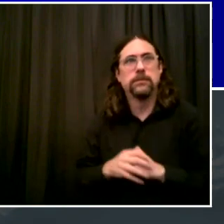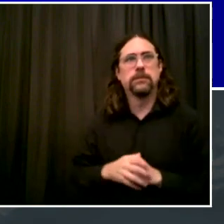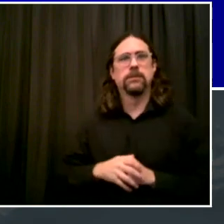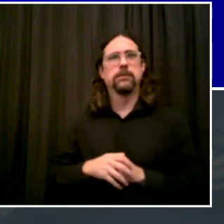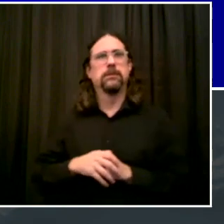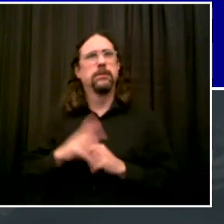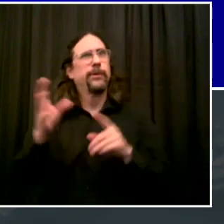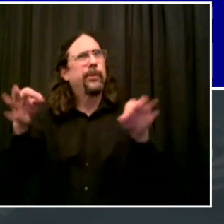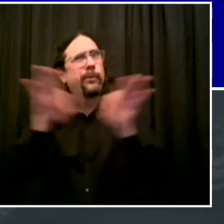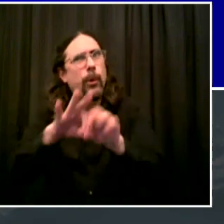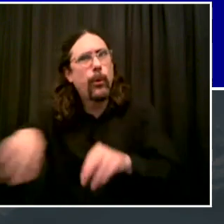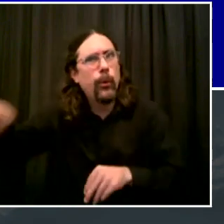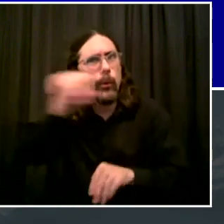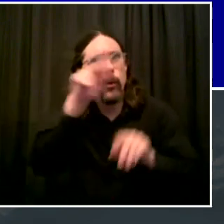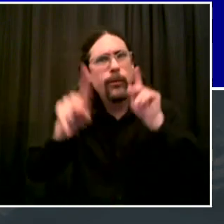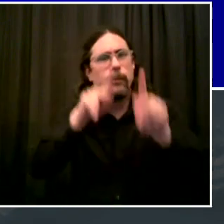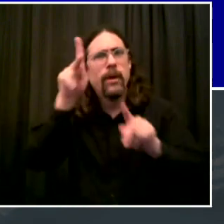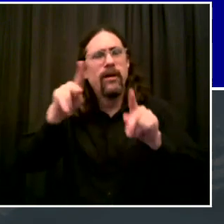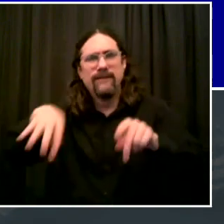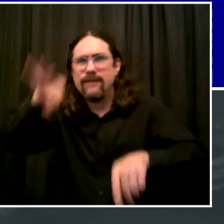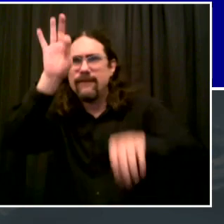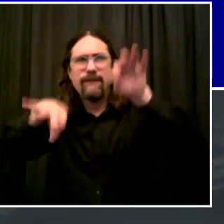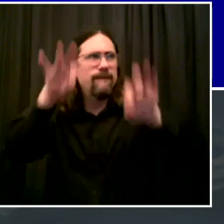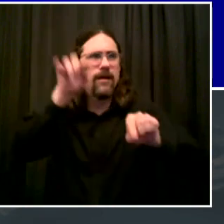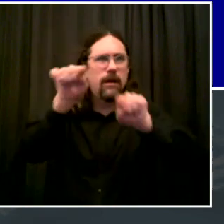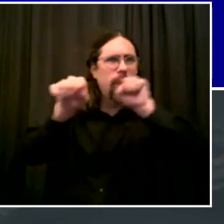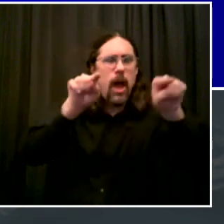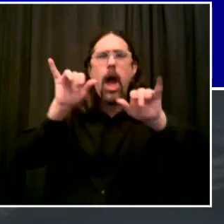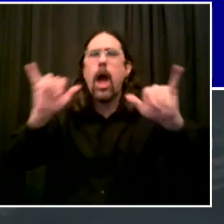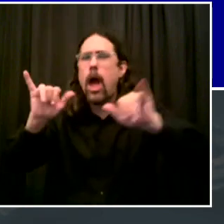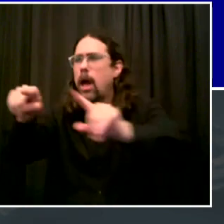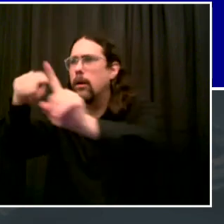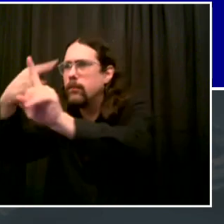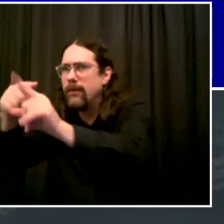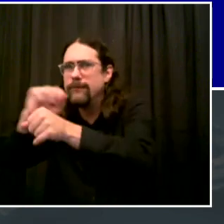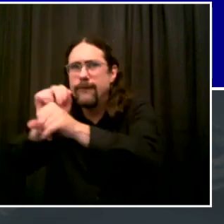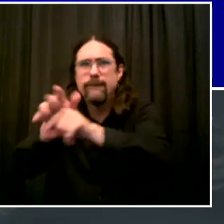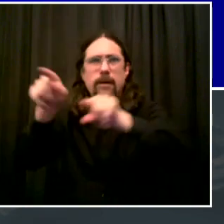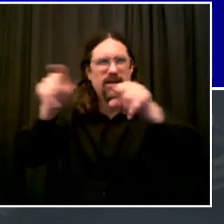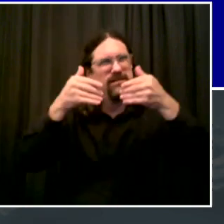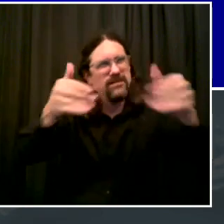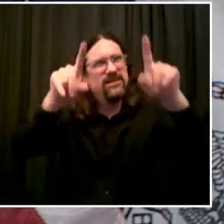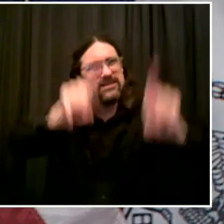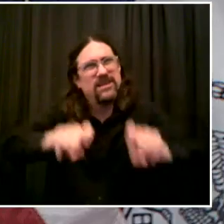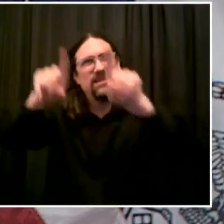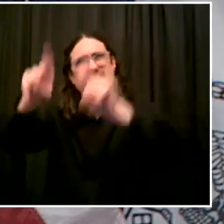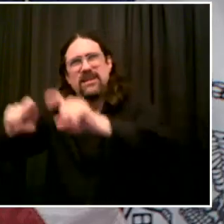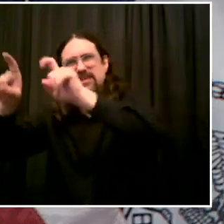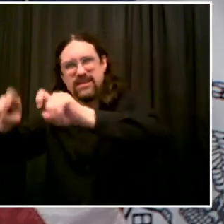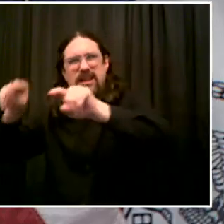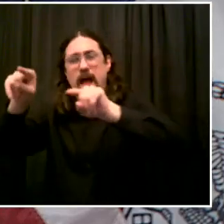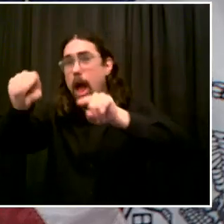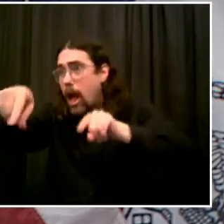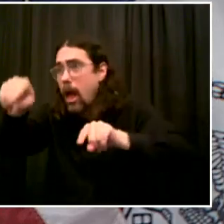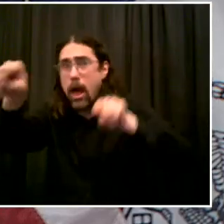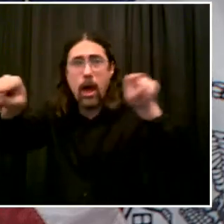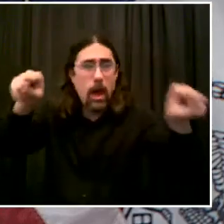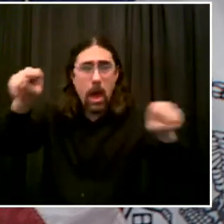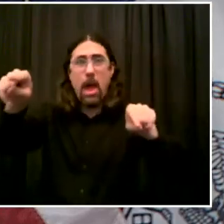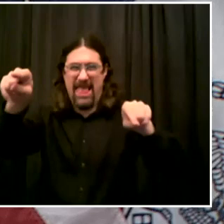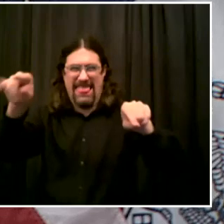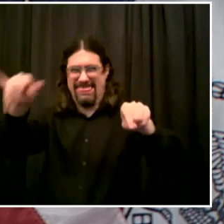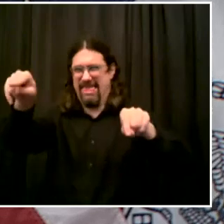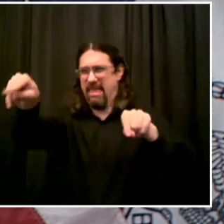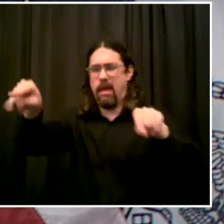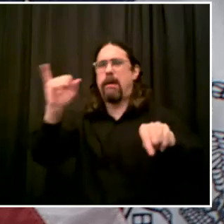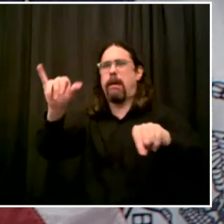lot of reach, a lot of connection, that people will listen to. Helping to lead this effort is a public servant who has done so